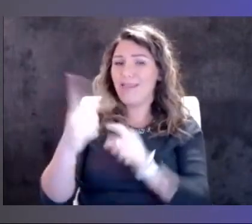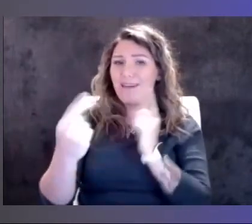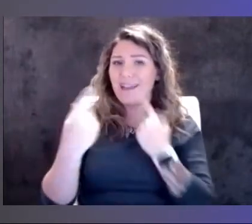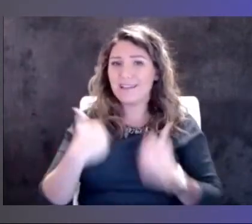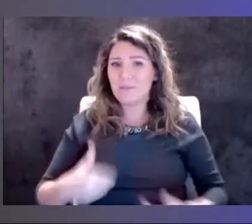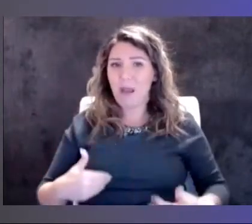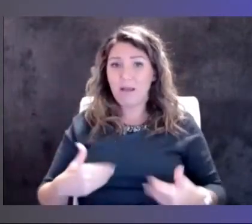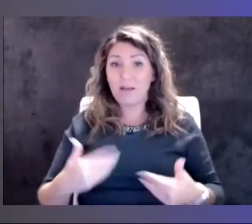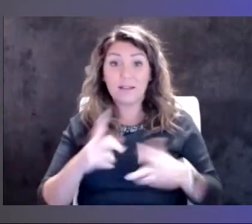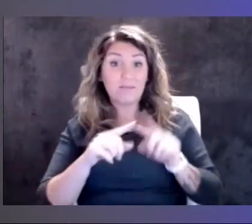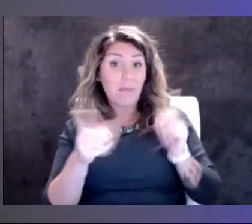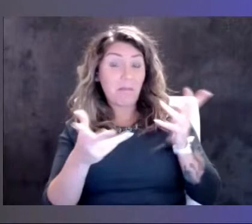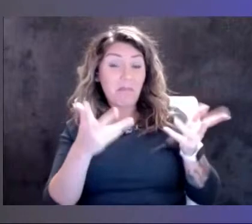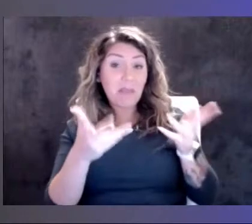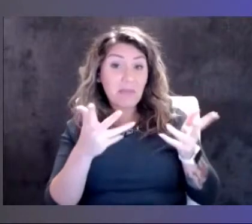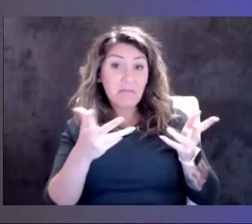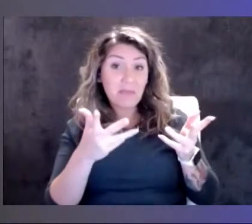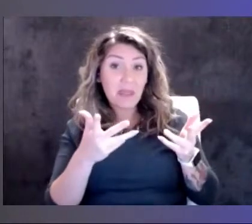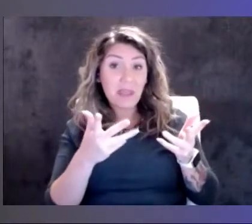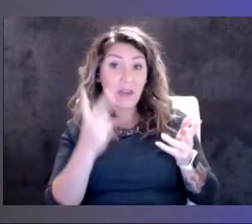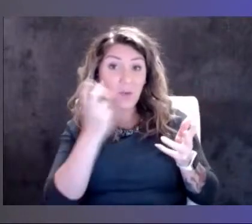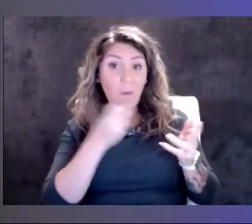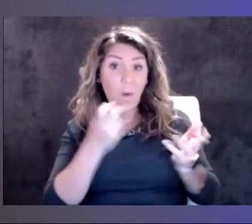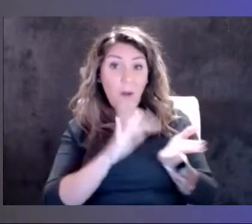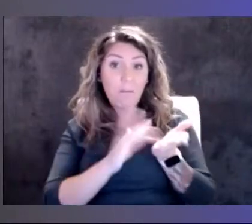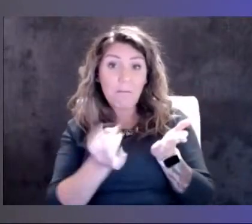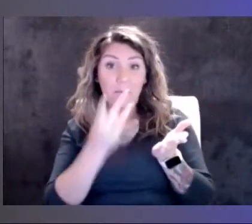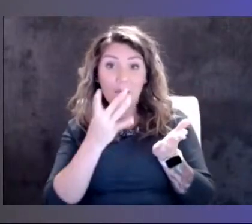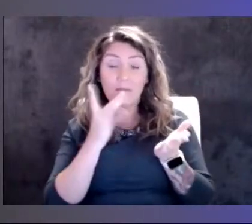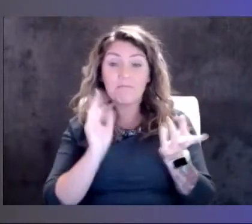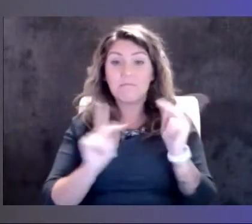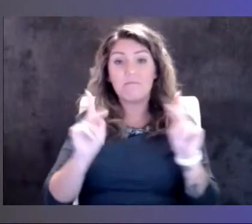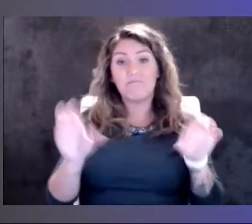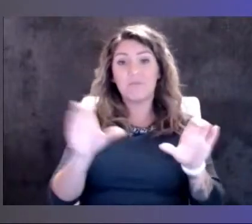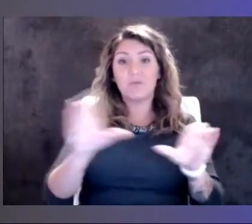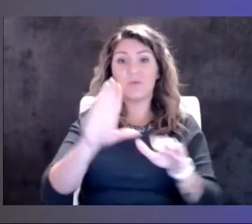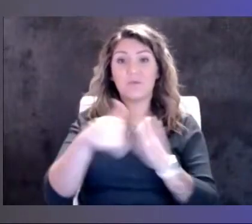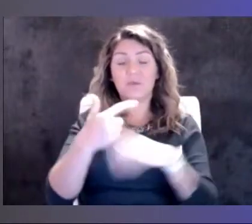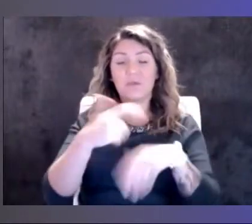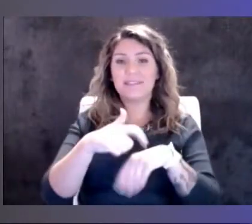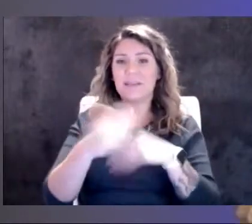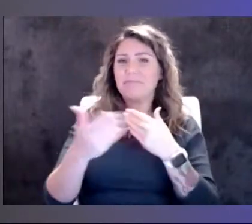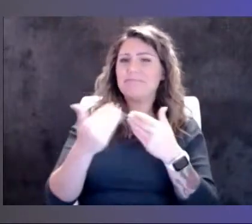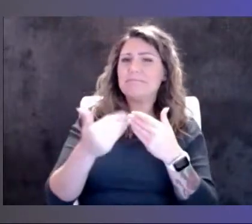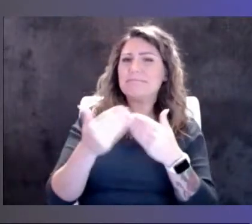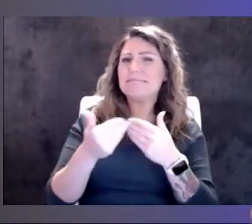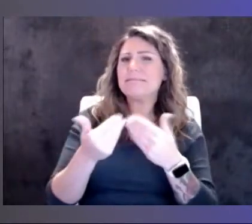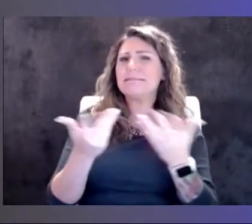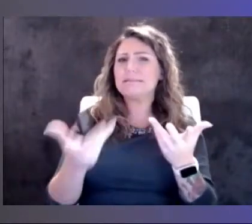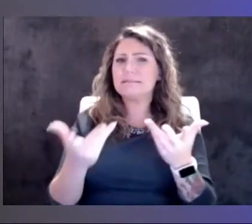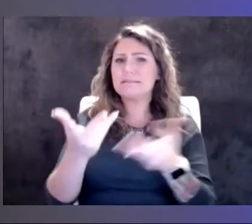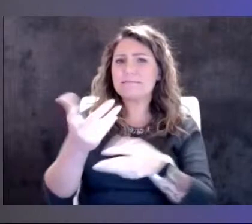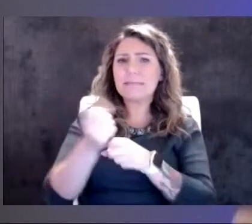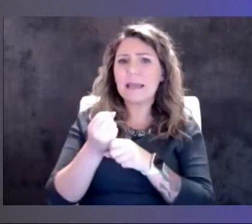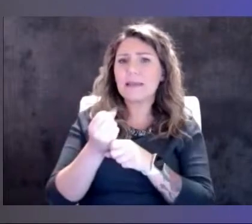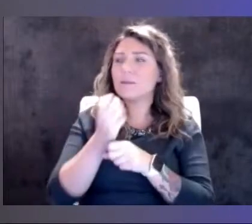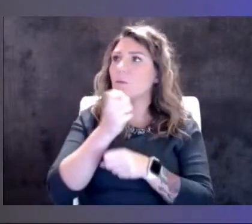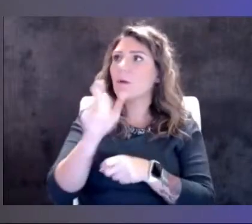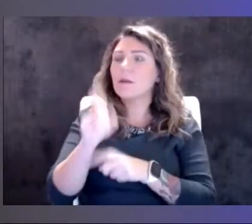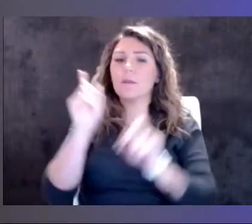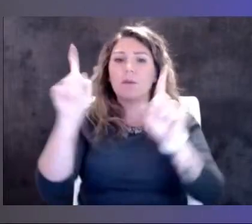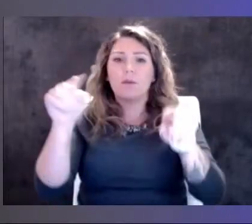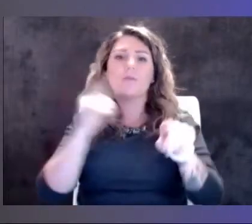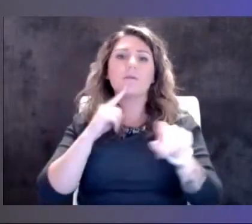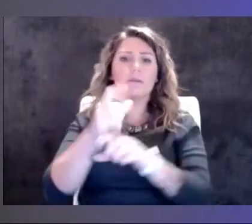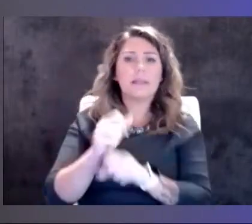might take an oral pill. People do that all the time. It's easier to get. You don't have to go somewhere to get it. You can get it at your